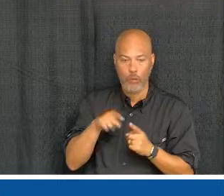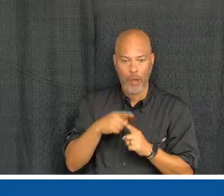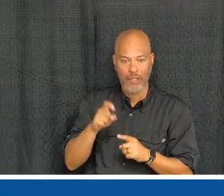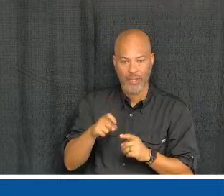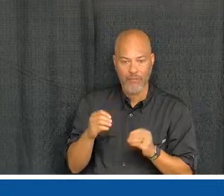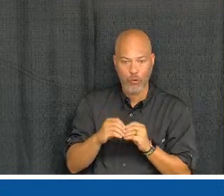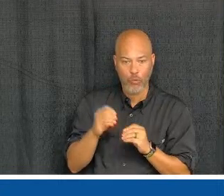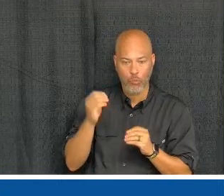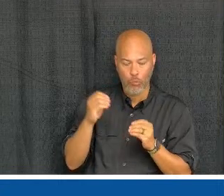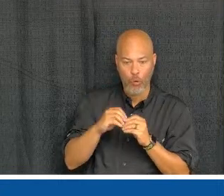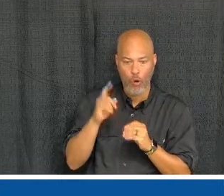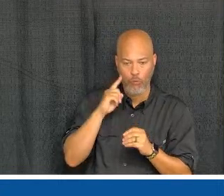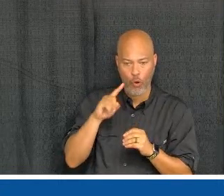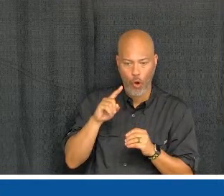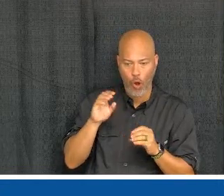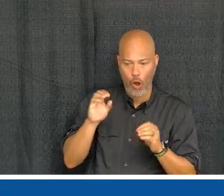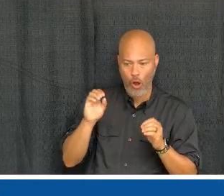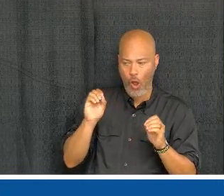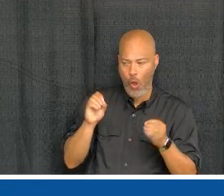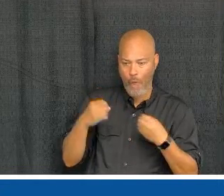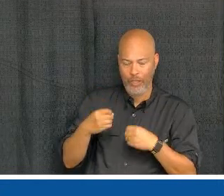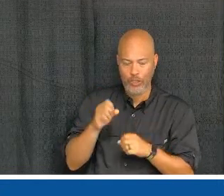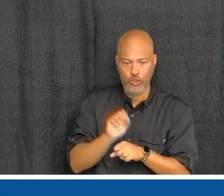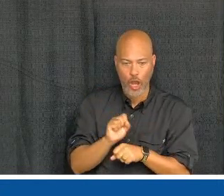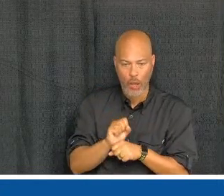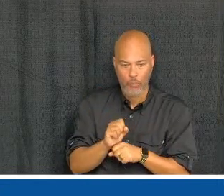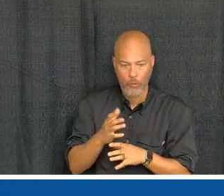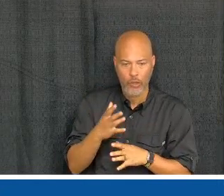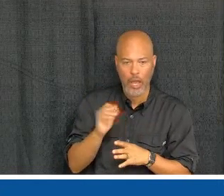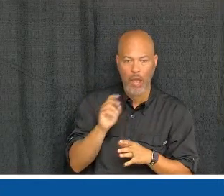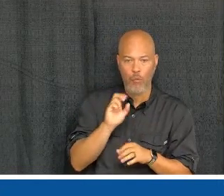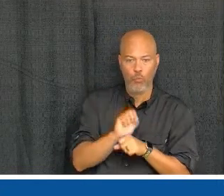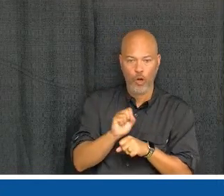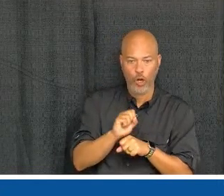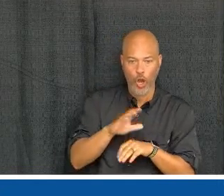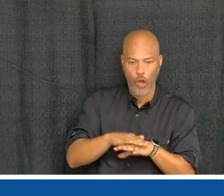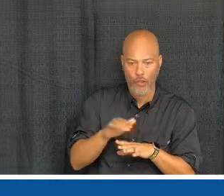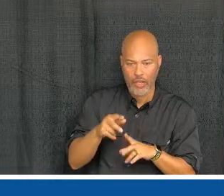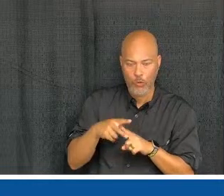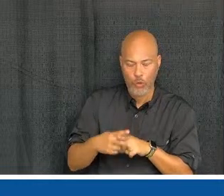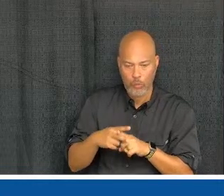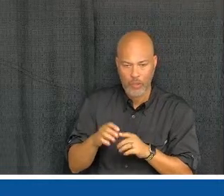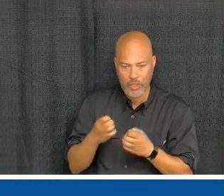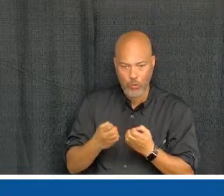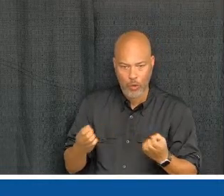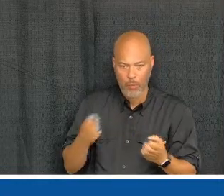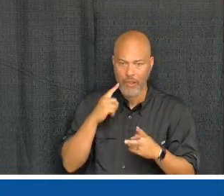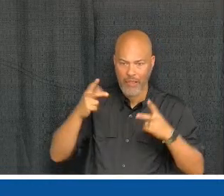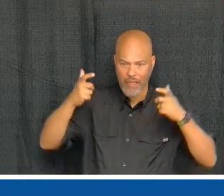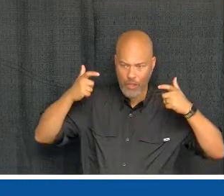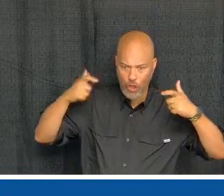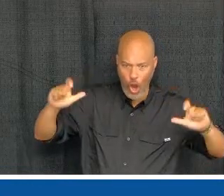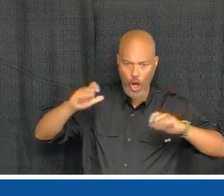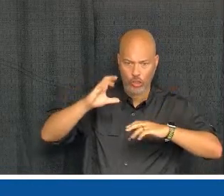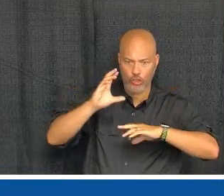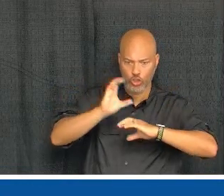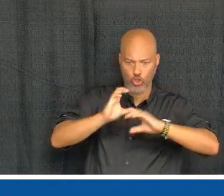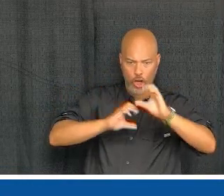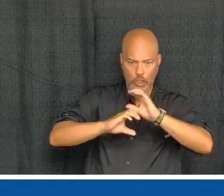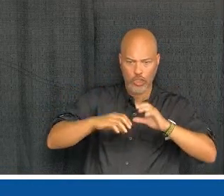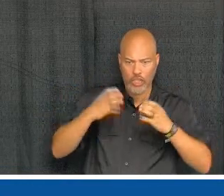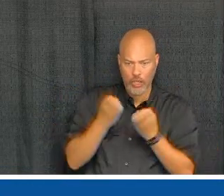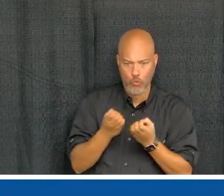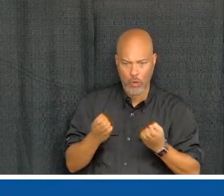for more white collar jobs here. Also, they would be having people that work on this equipment. This is the very large construction equipment that they